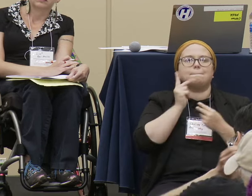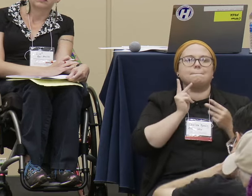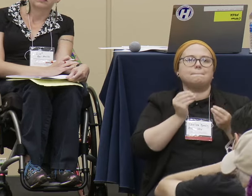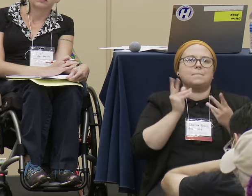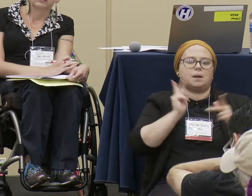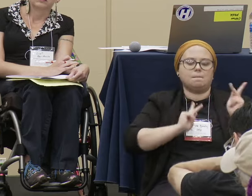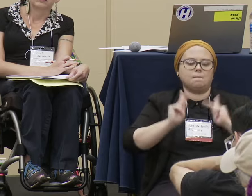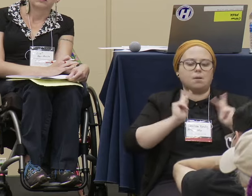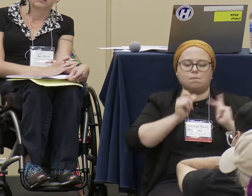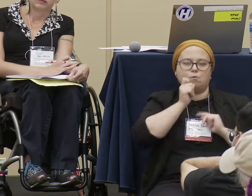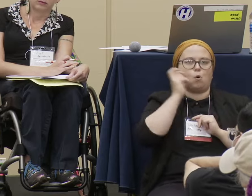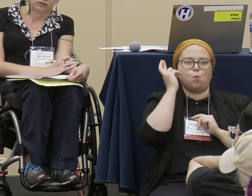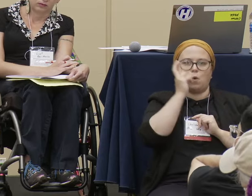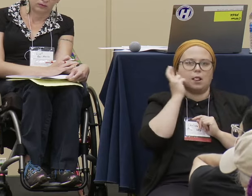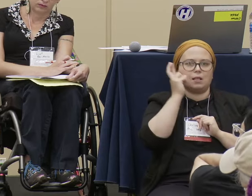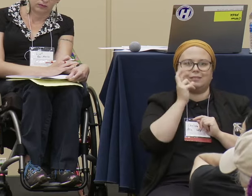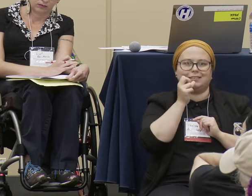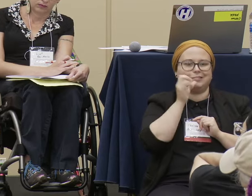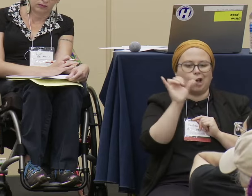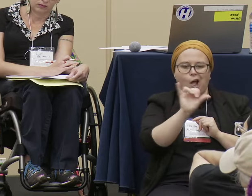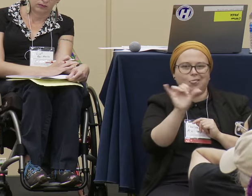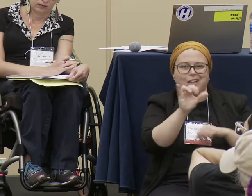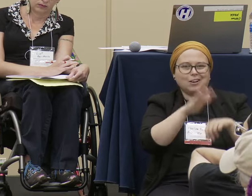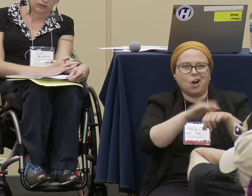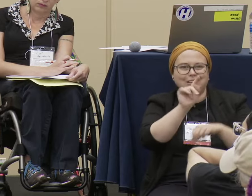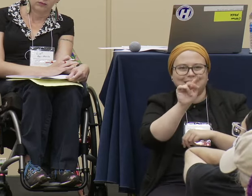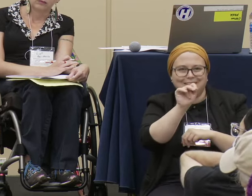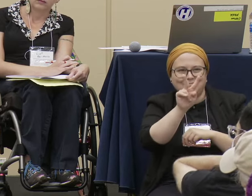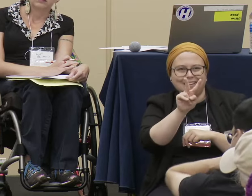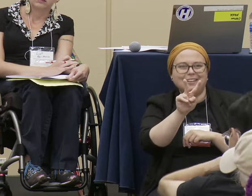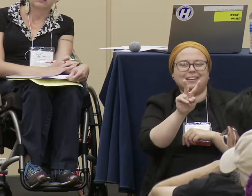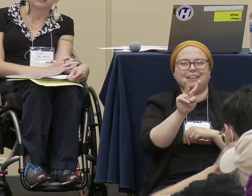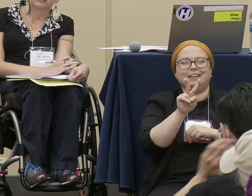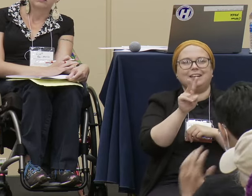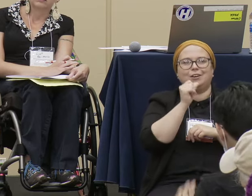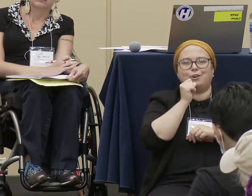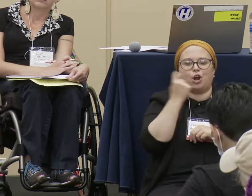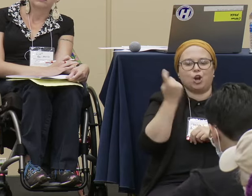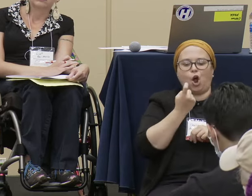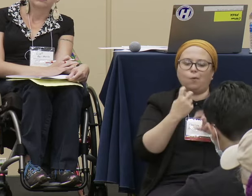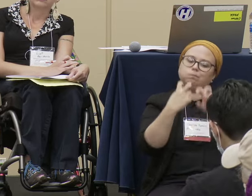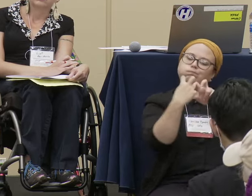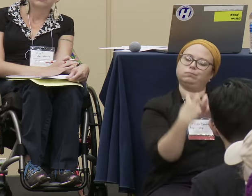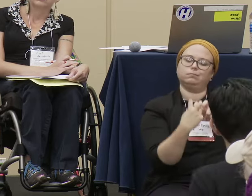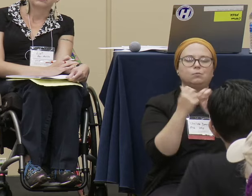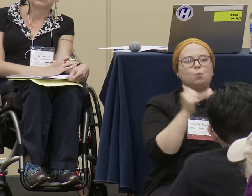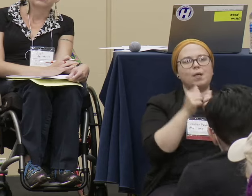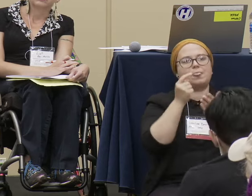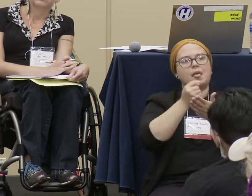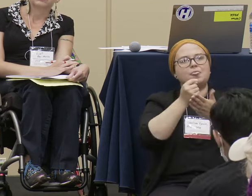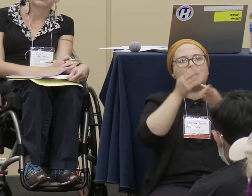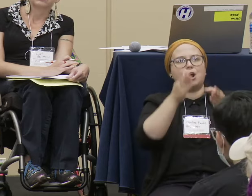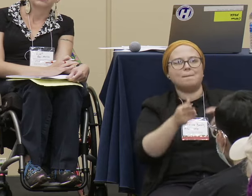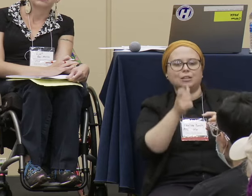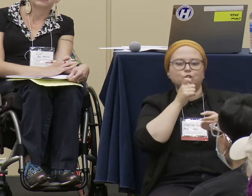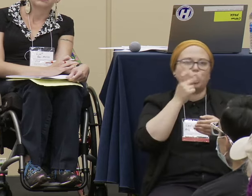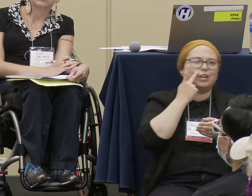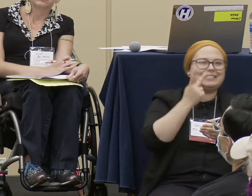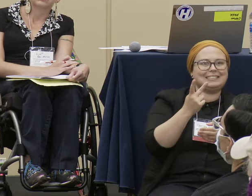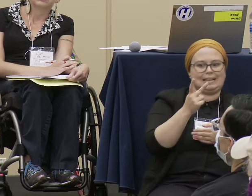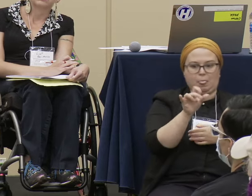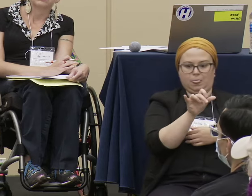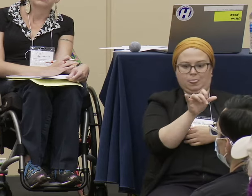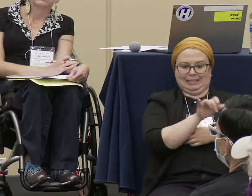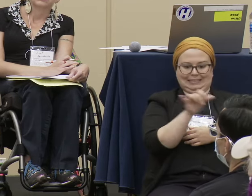that, you know, it's not like on television, you know, it's like you're not gonna always sit down with a therapist or even see the same therapist like more than once.